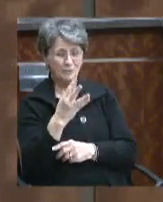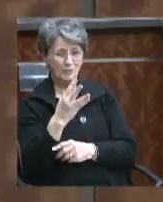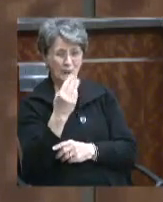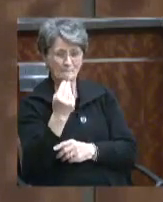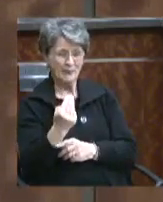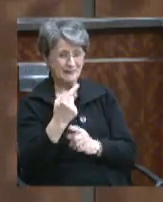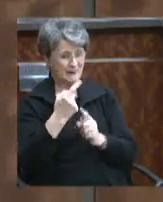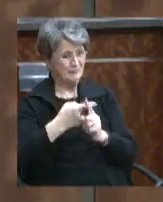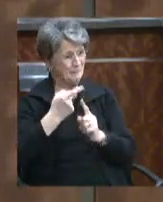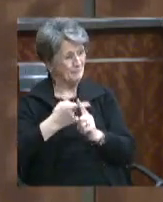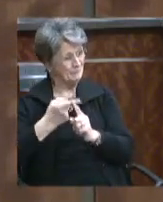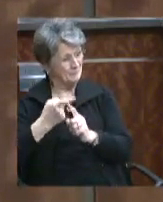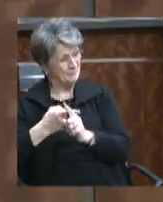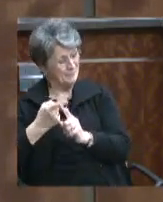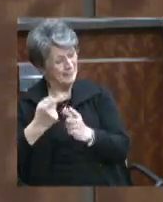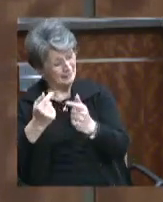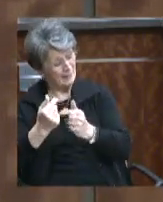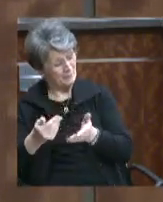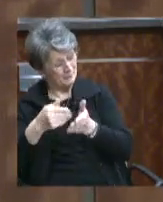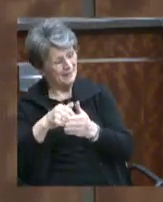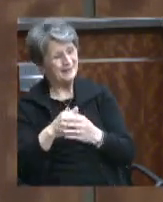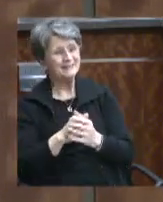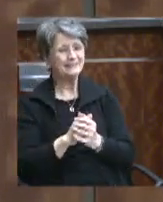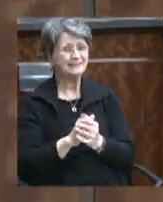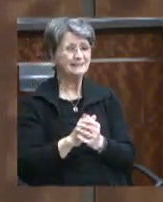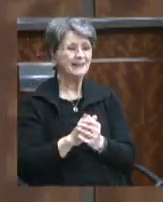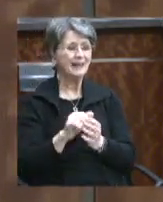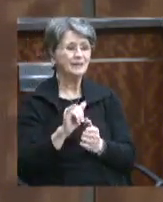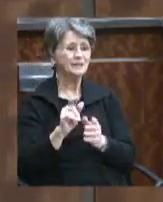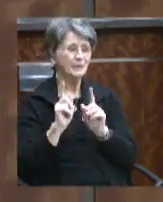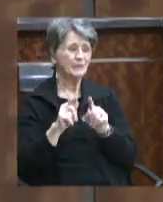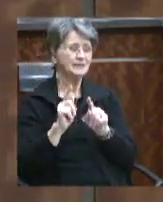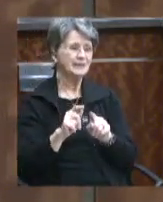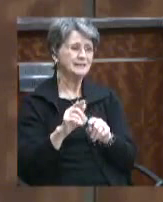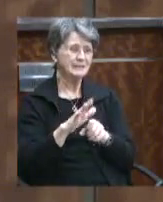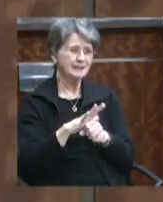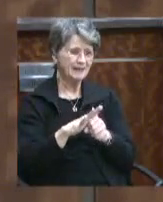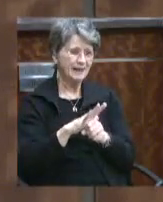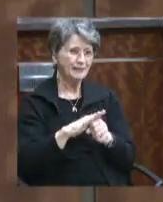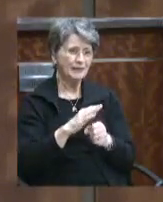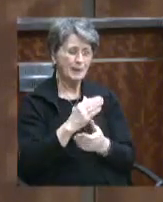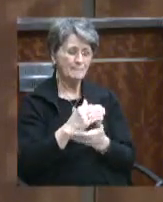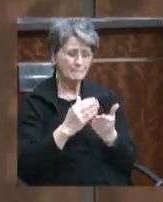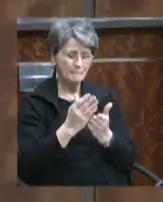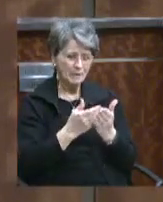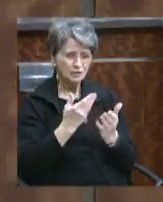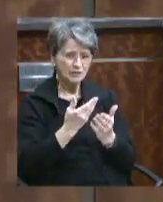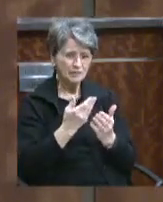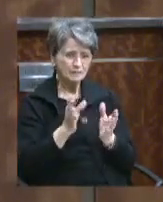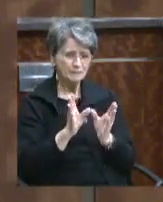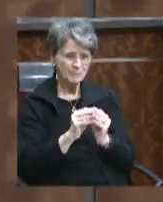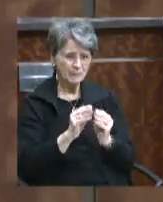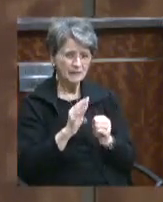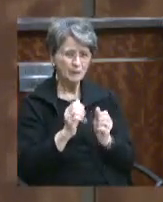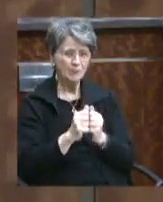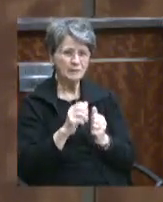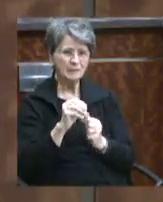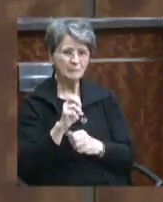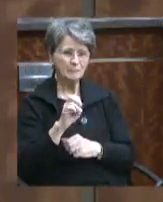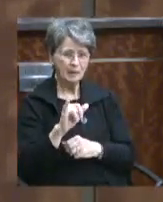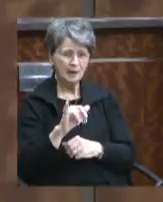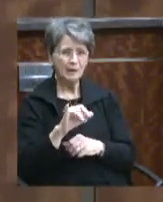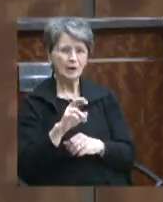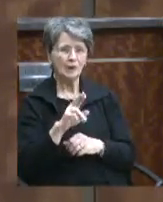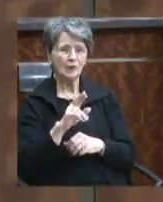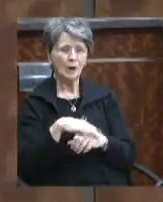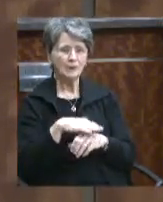again. I attended also the county budget meeting along with the mayor on the 7th. And it was very nice